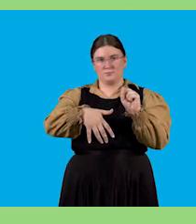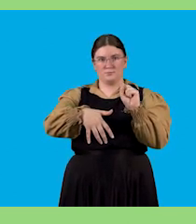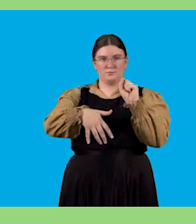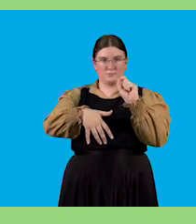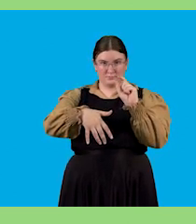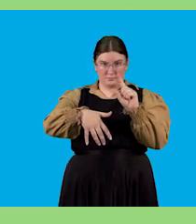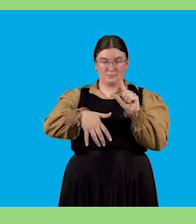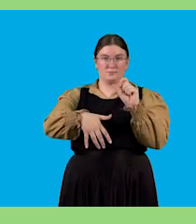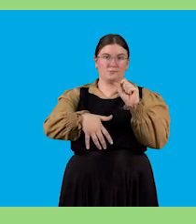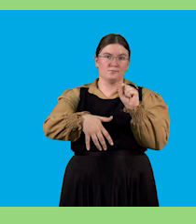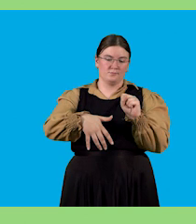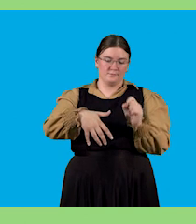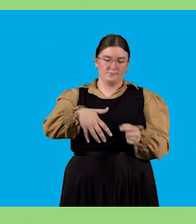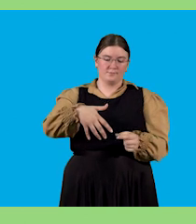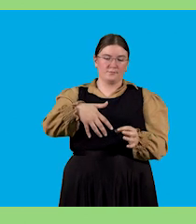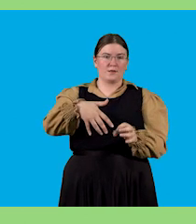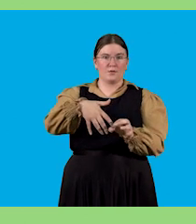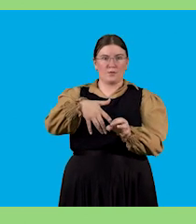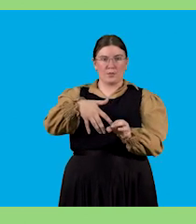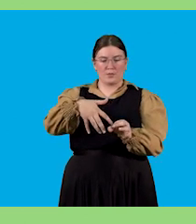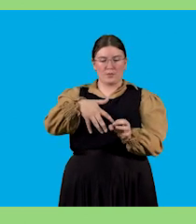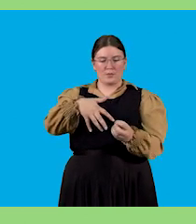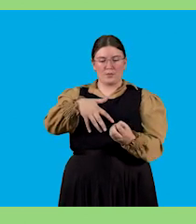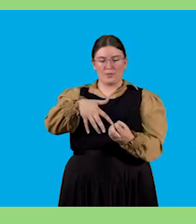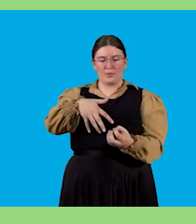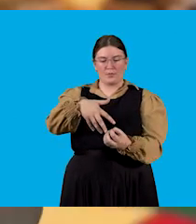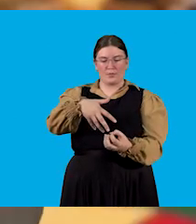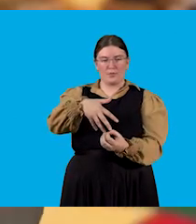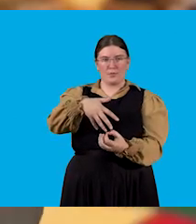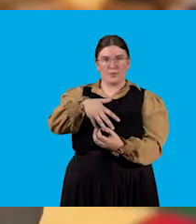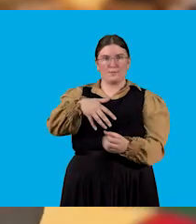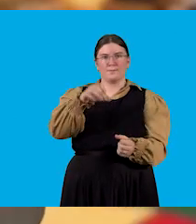synapse at the very end of the axon terminals.